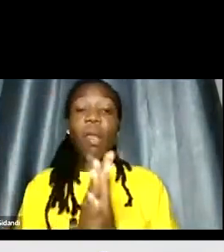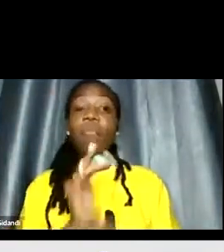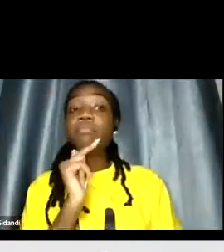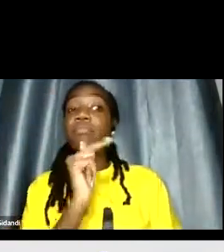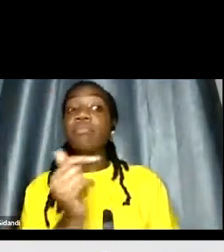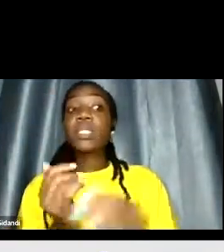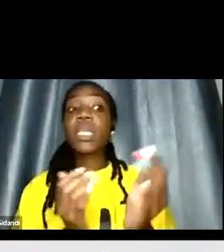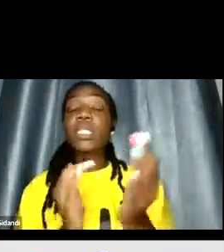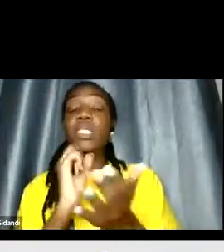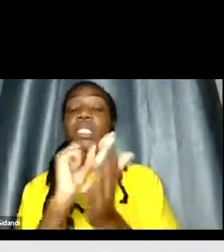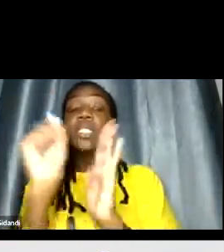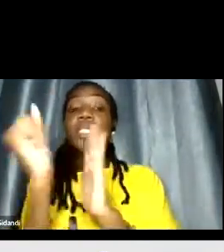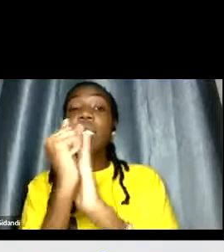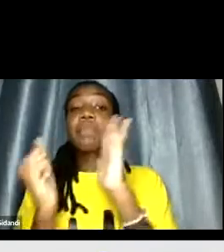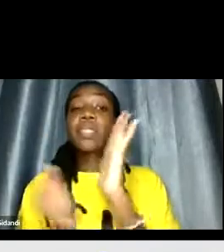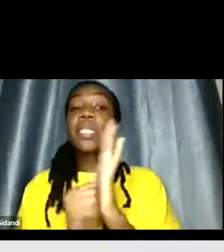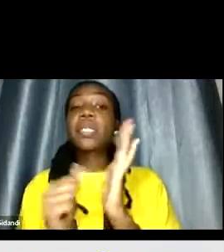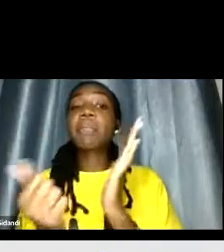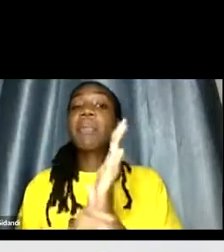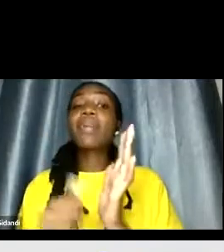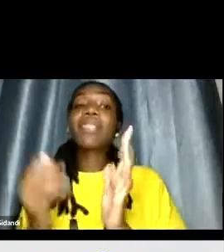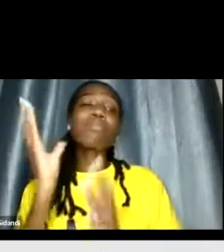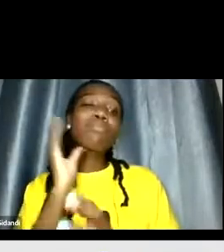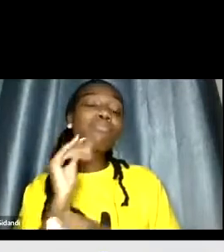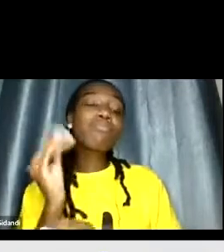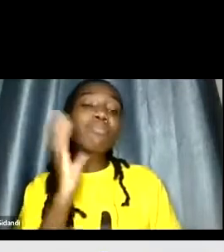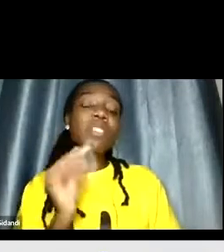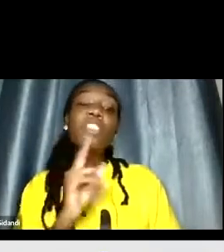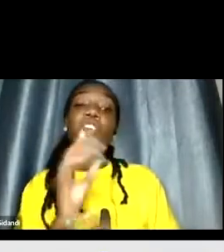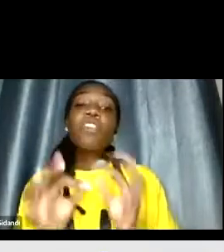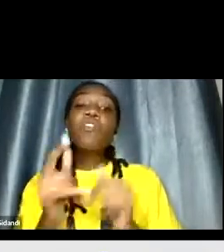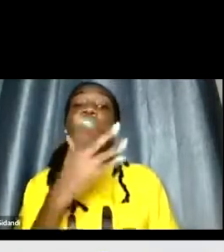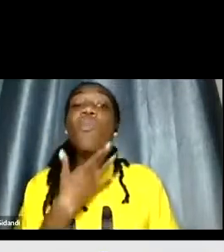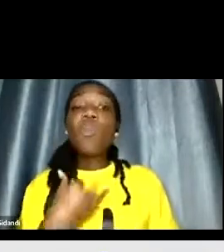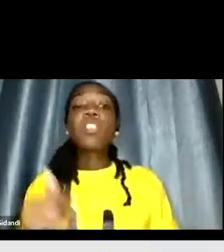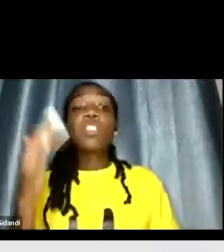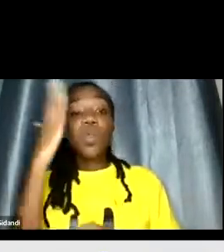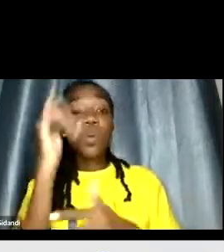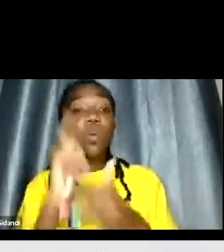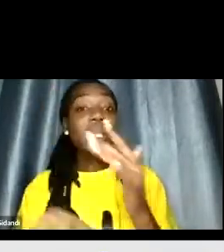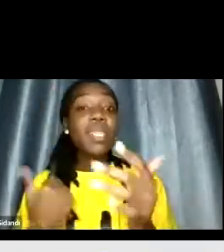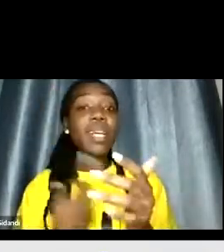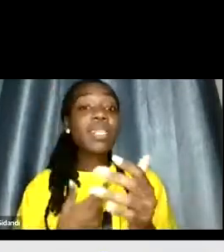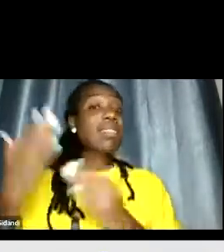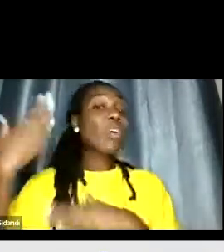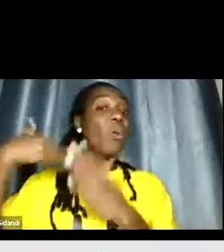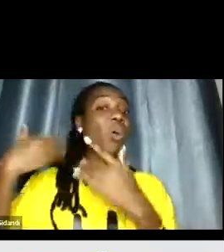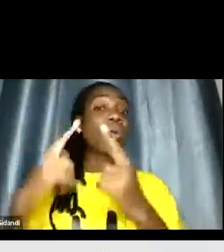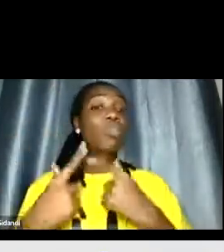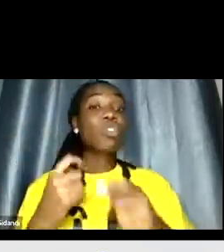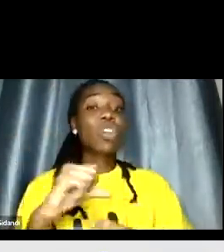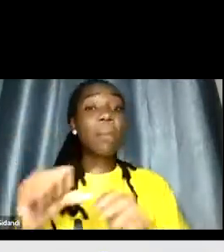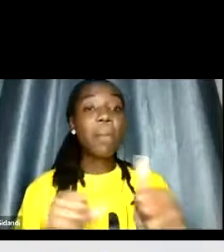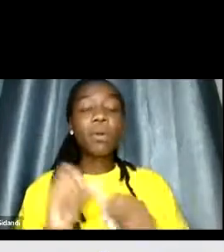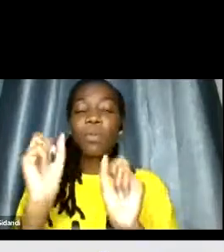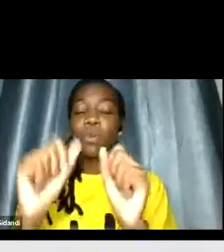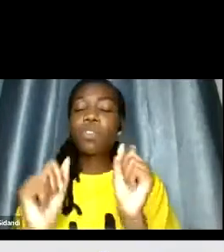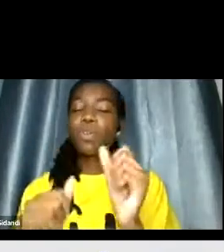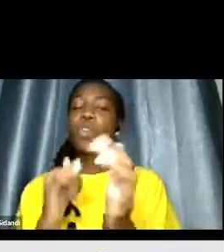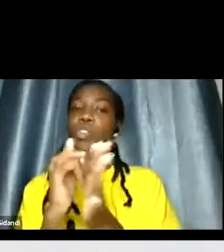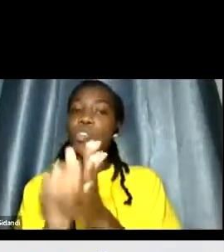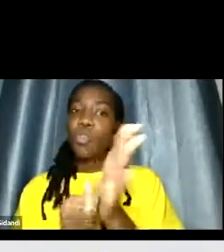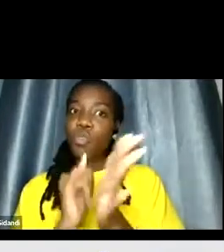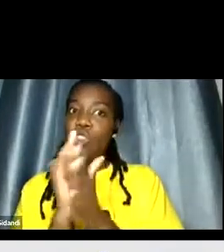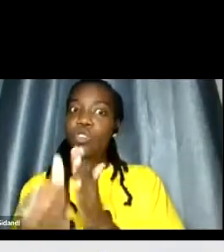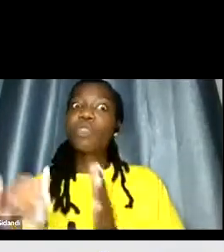like to catch up on what has been happening on Get It Right with the Tara Solutions, we have a YouTube channel. I know Kevin is about to attach the link.